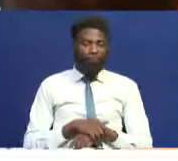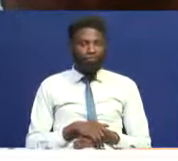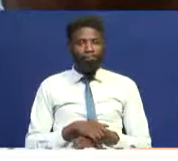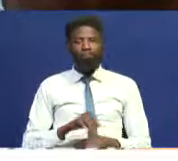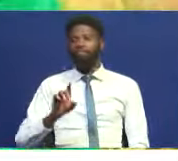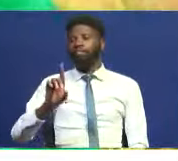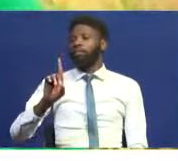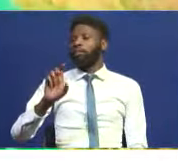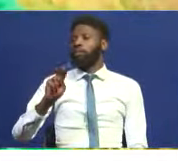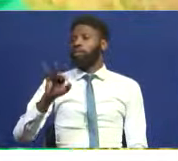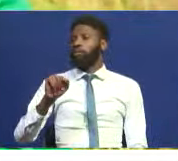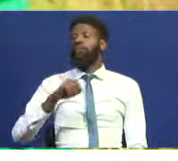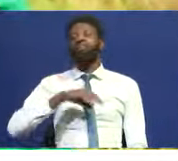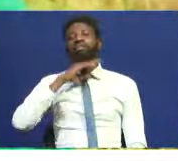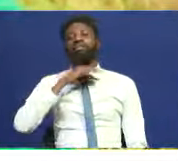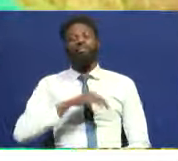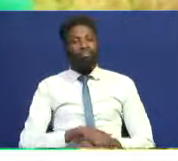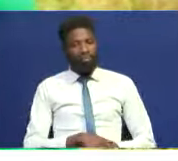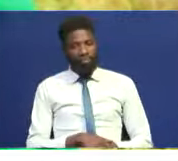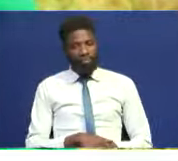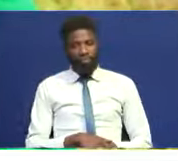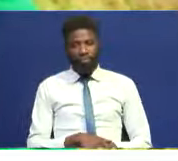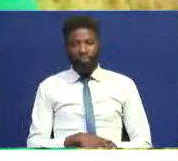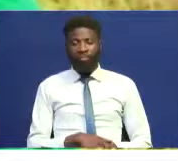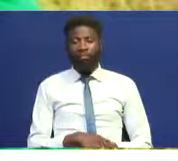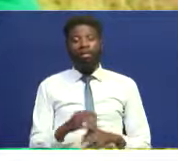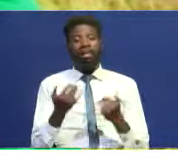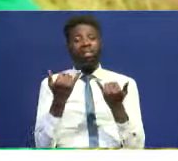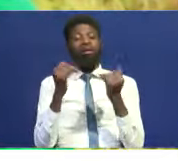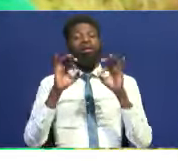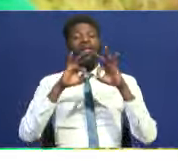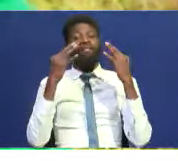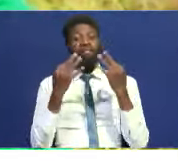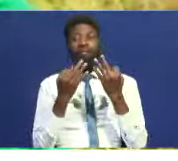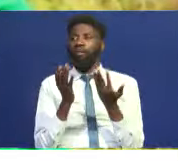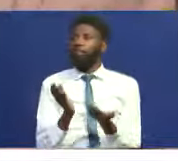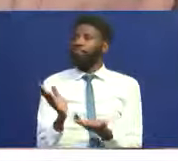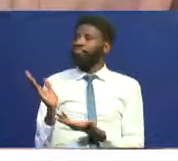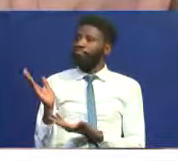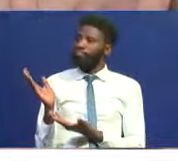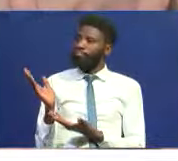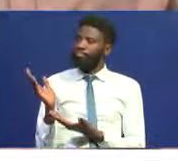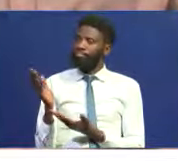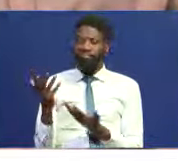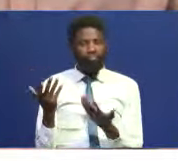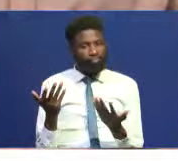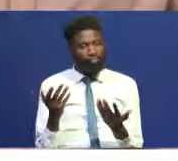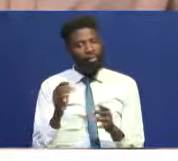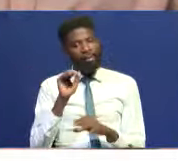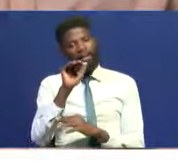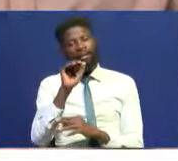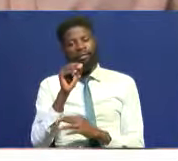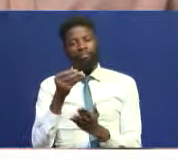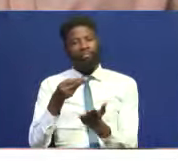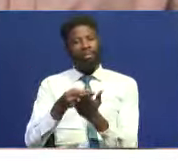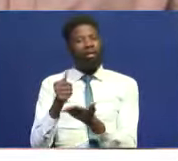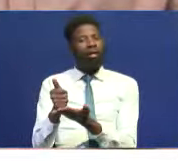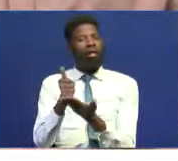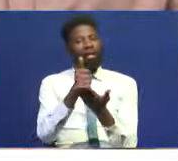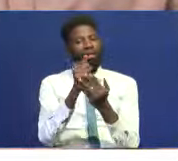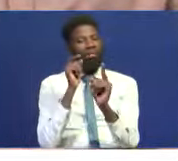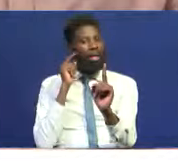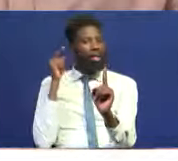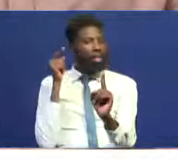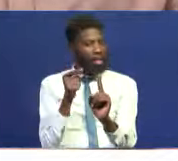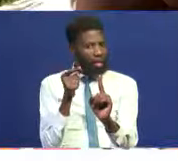Dennis hayuko. Having lost the sole breadwinner, the family now stands at crossroads and is now appealing for financial help to cater for the